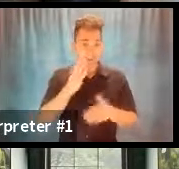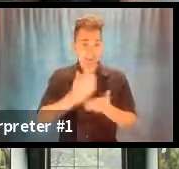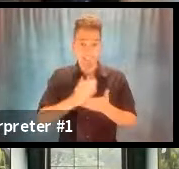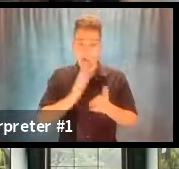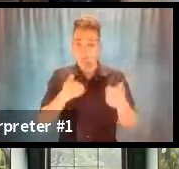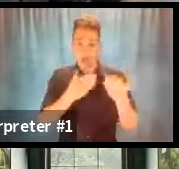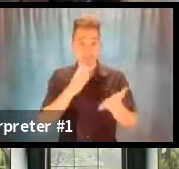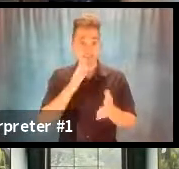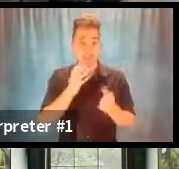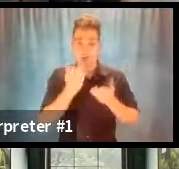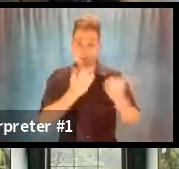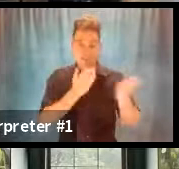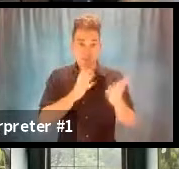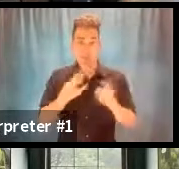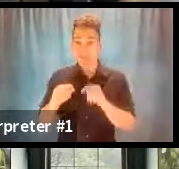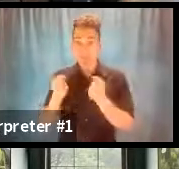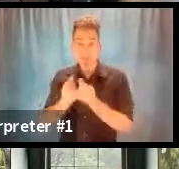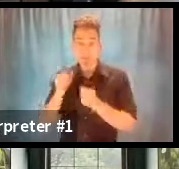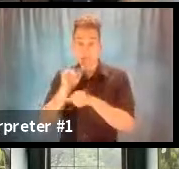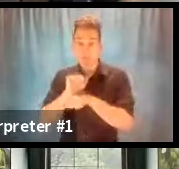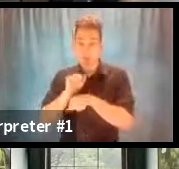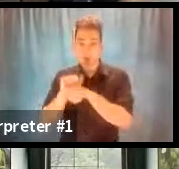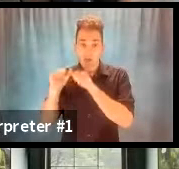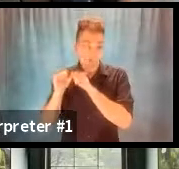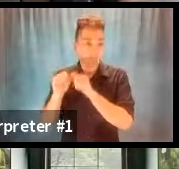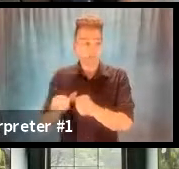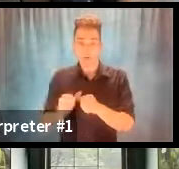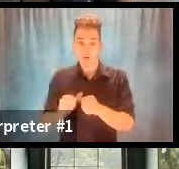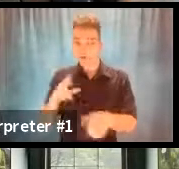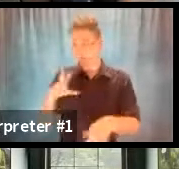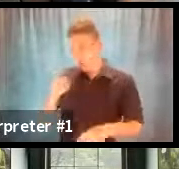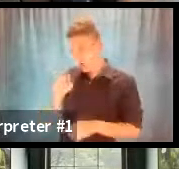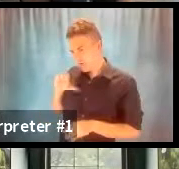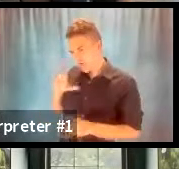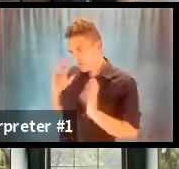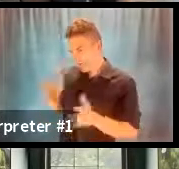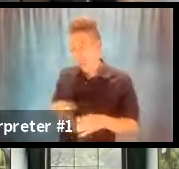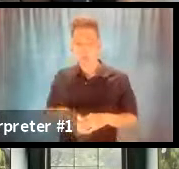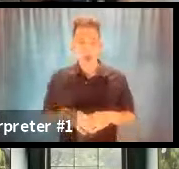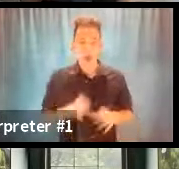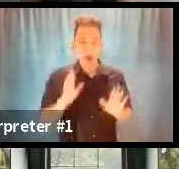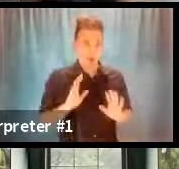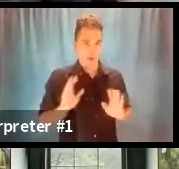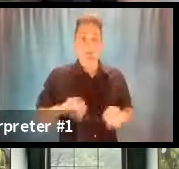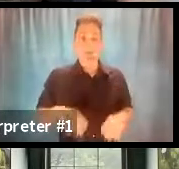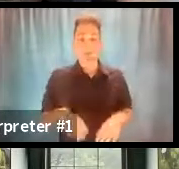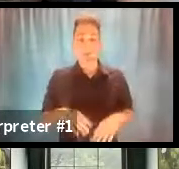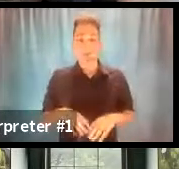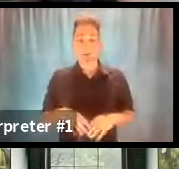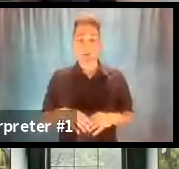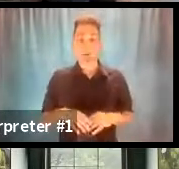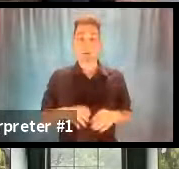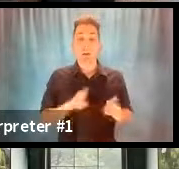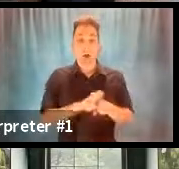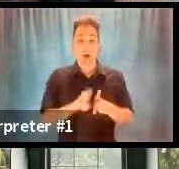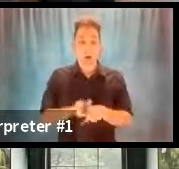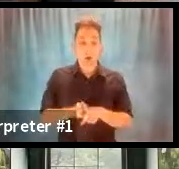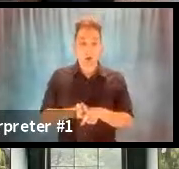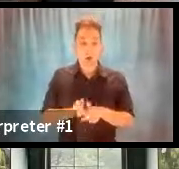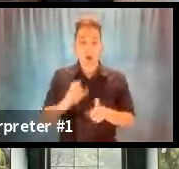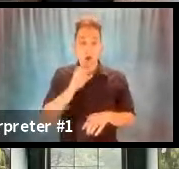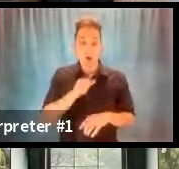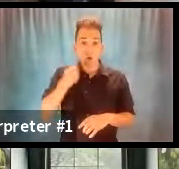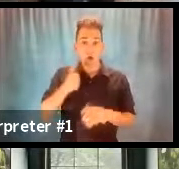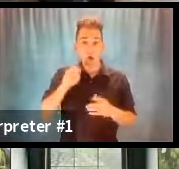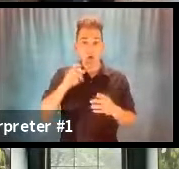been working tirelessly to serve city residents. Yes, 30 seconds. It's great. It's often assumed that older Americans Act dollars, Medicare